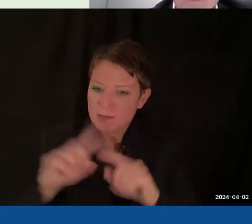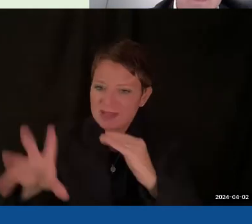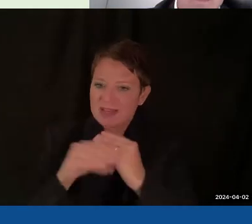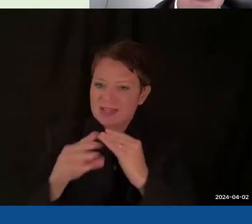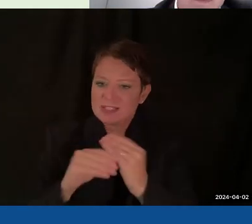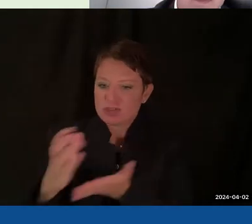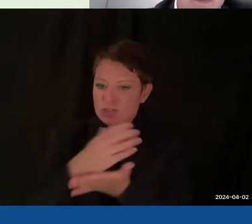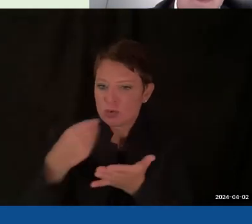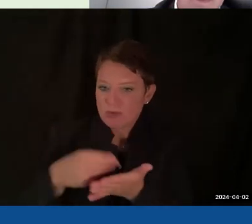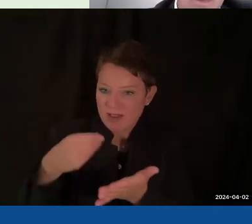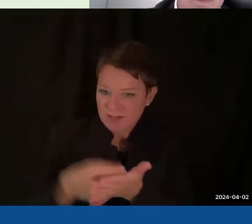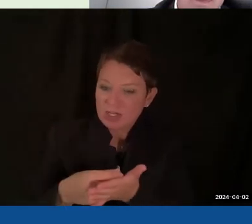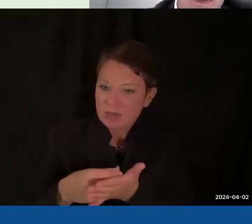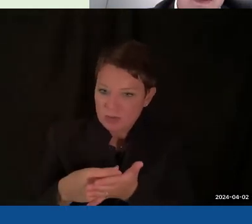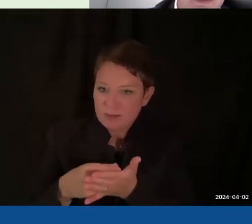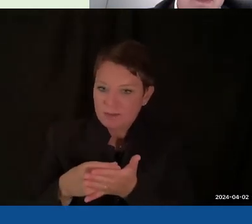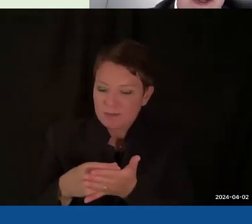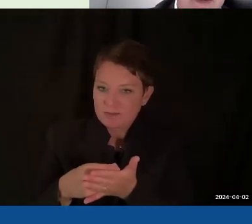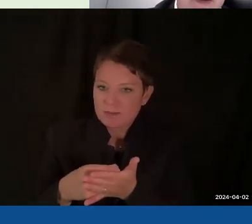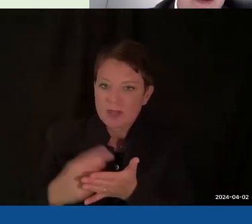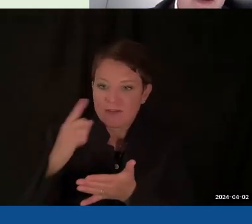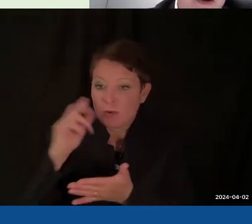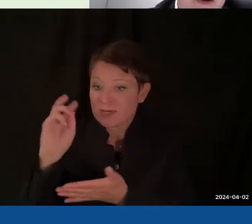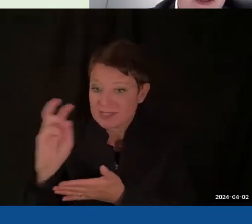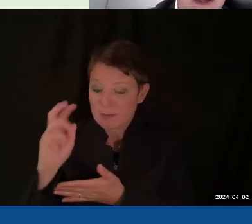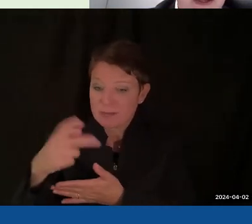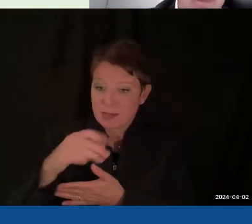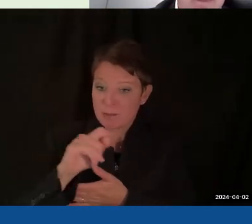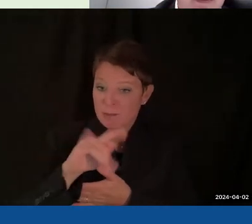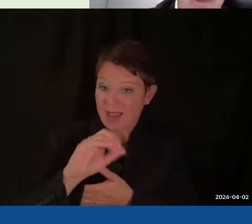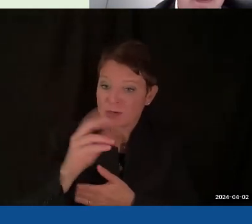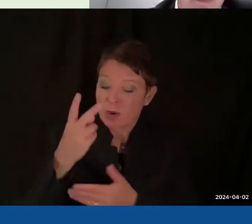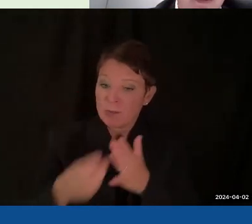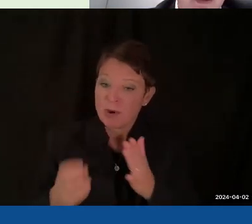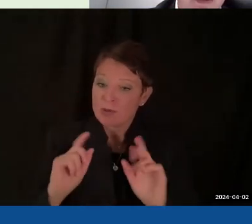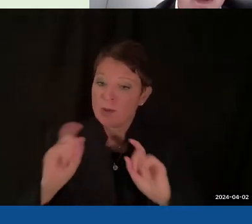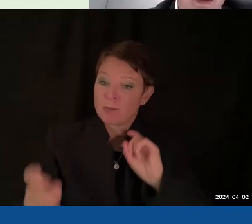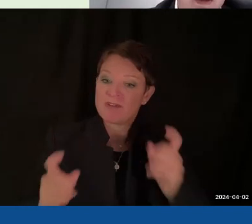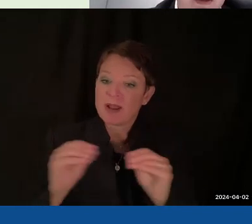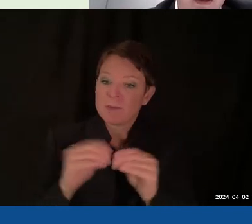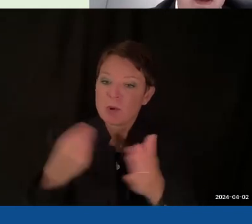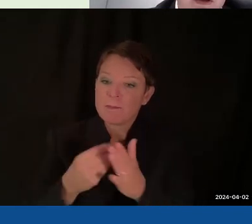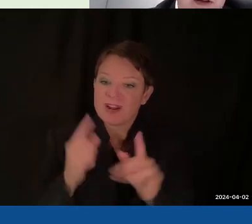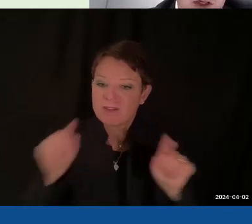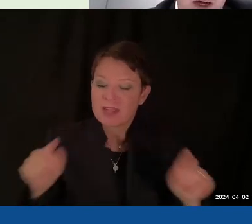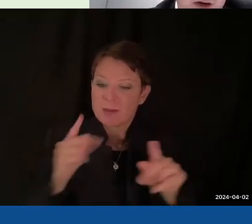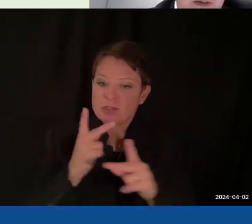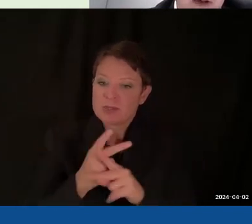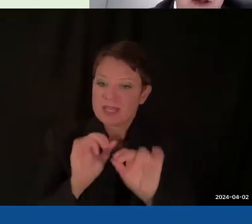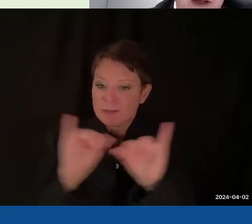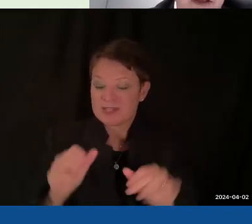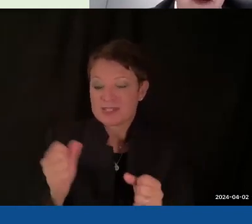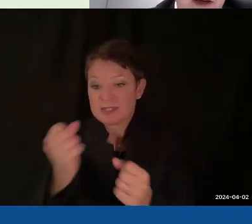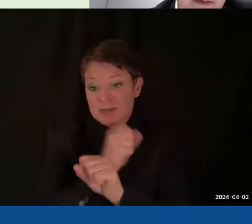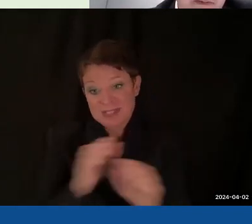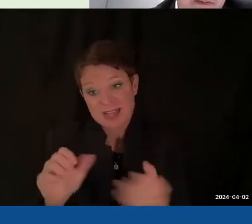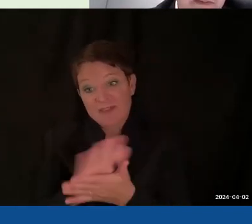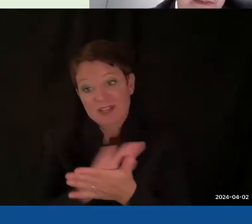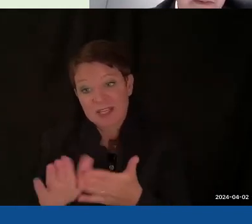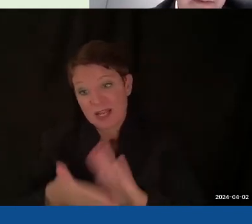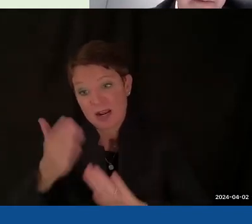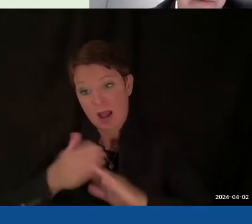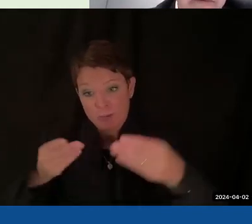additional revenue that would be generated for SEPTA and PACO would provide additional funds for them to keep the system safe, clean, and